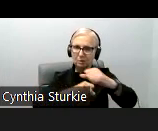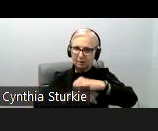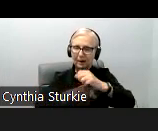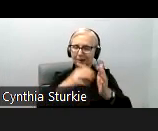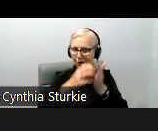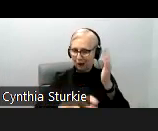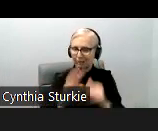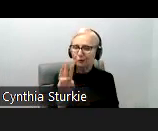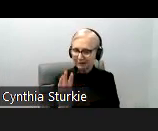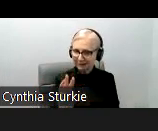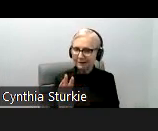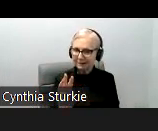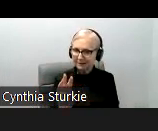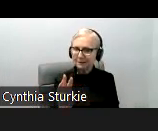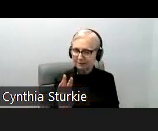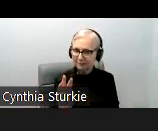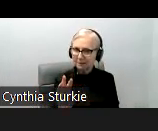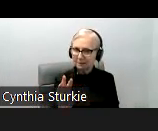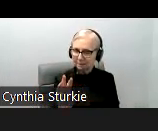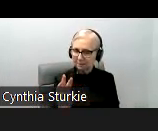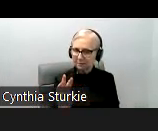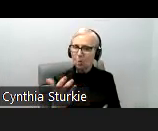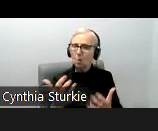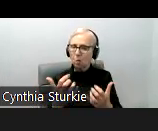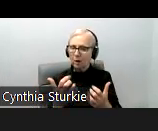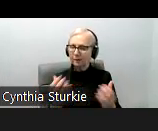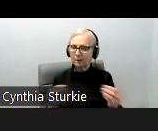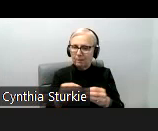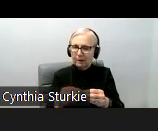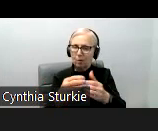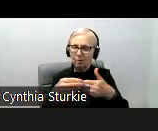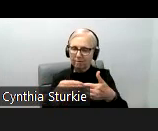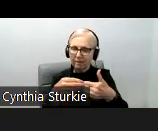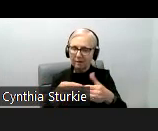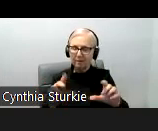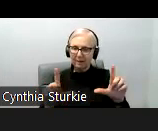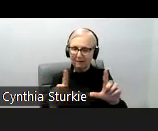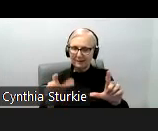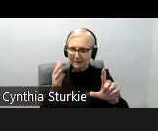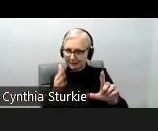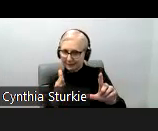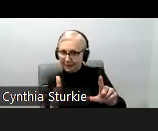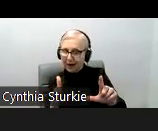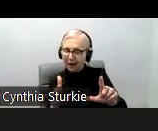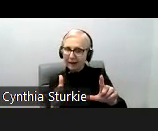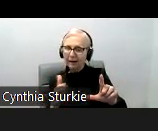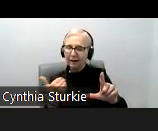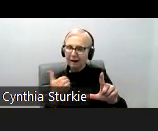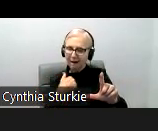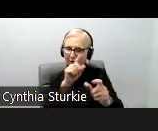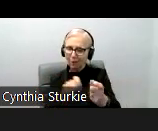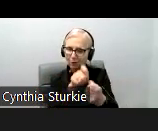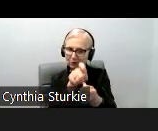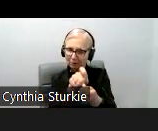6 here. And so again, wanting to be more flexible on this licensing side, and then really having those specific